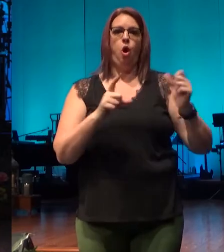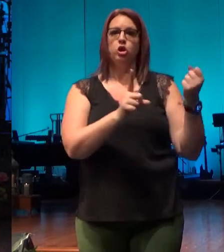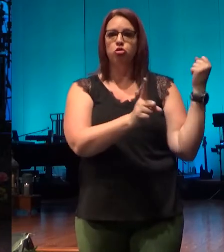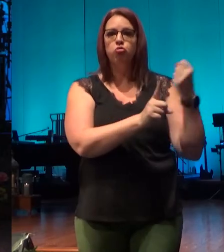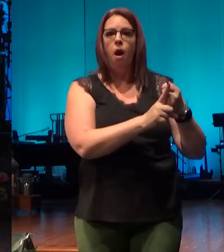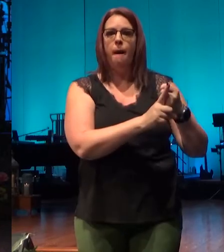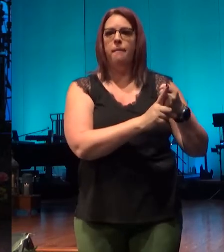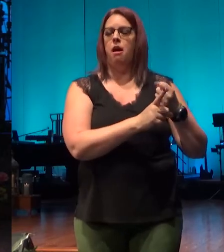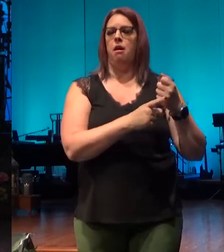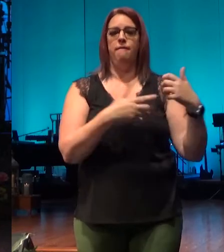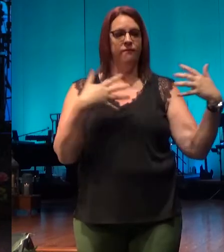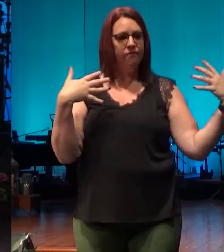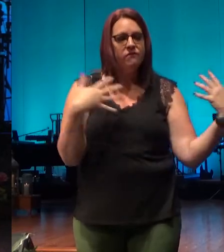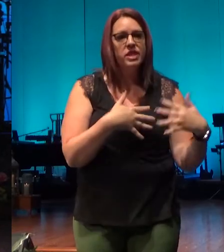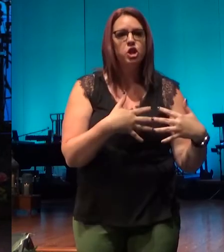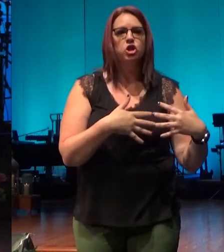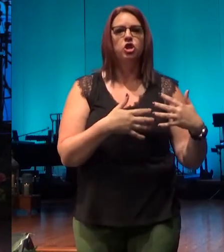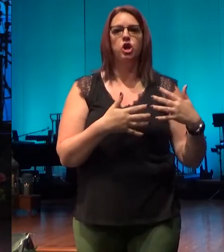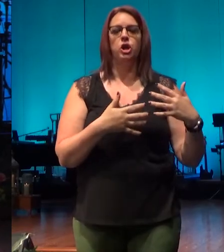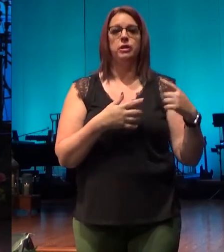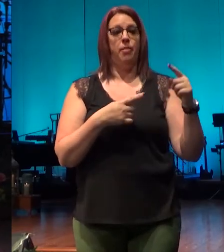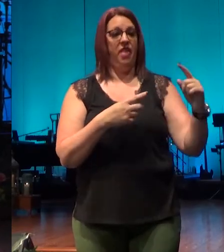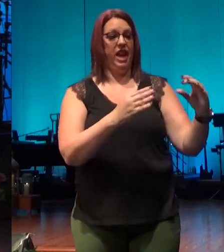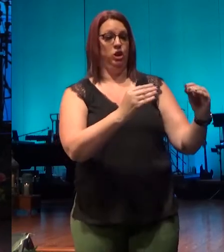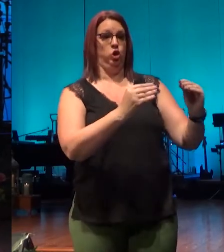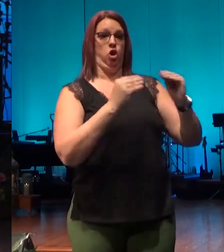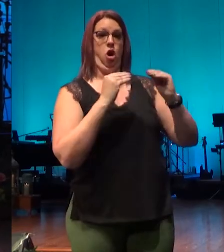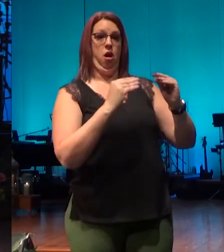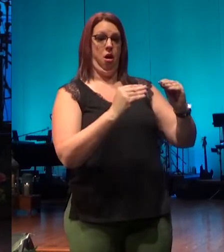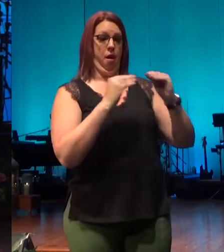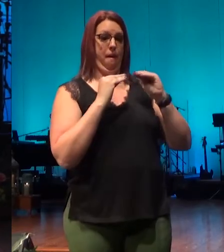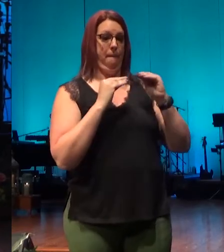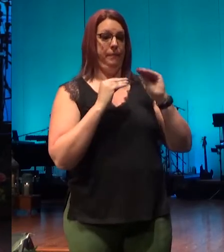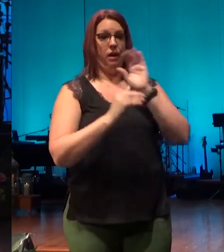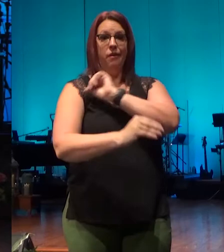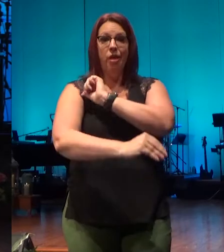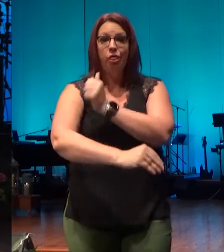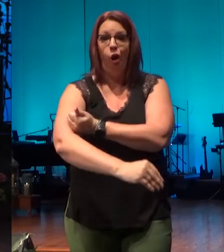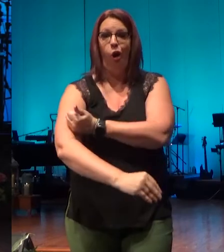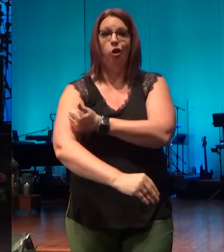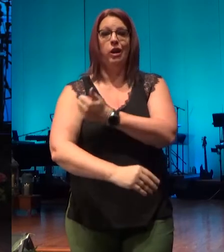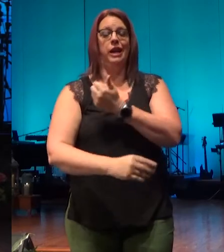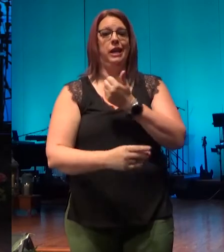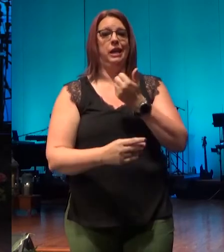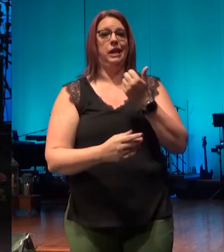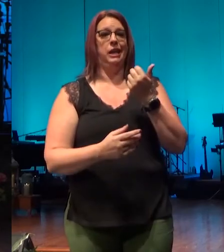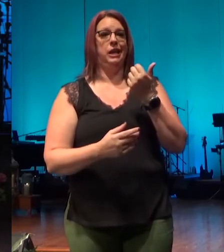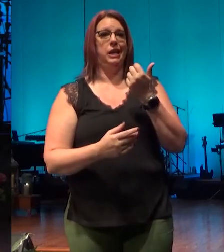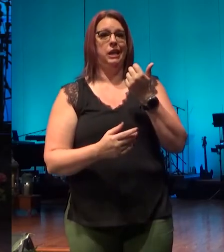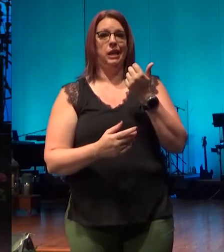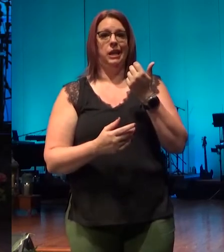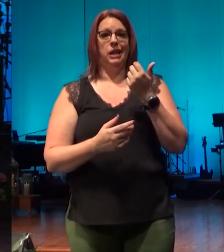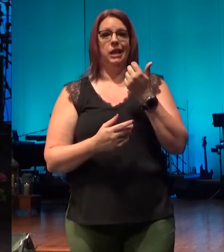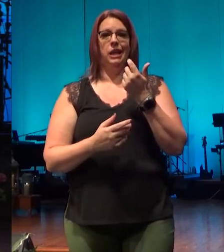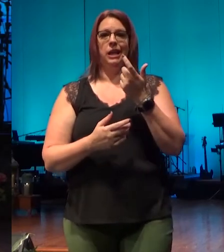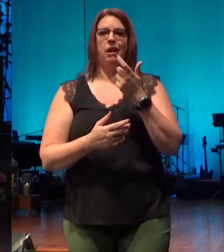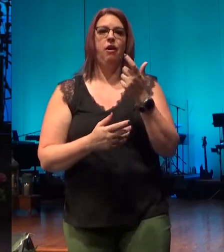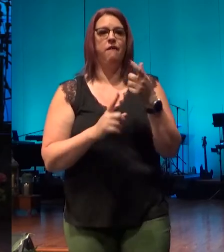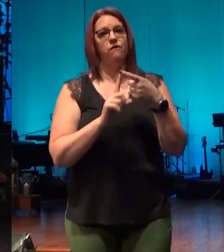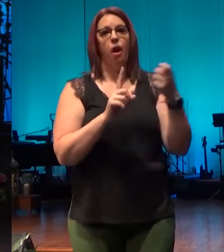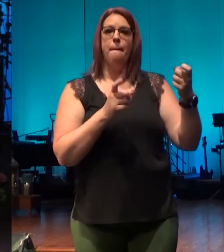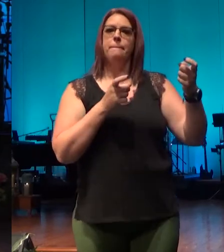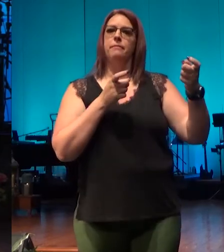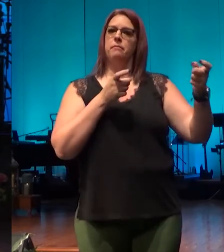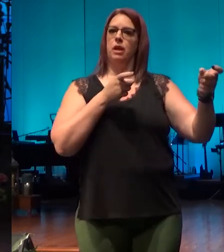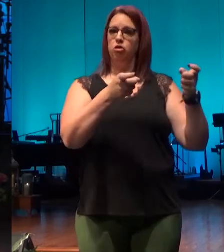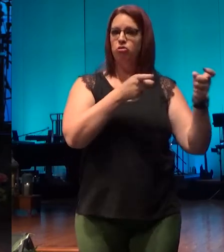fears, who taught me about authority from power and control versus authority from centeredness, who